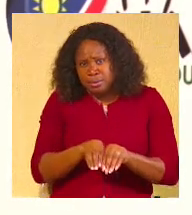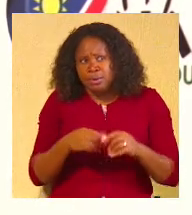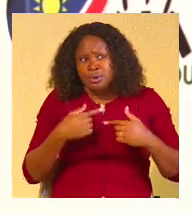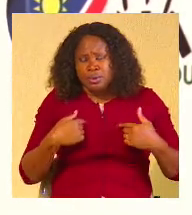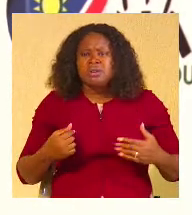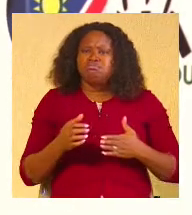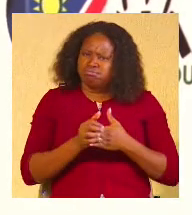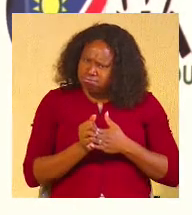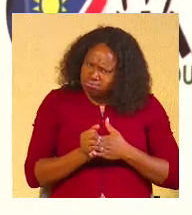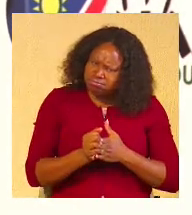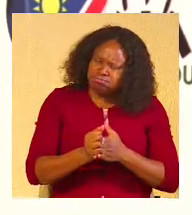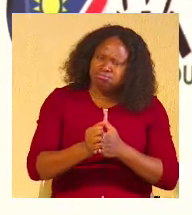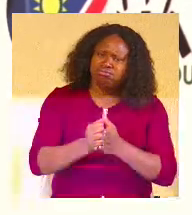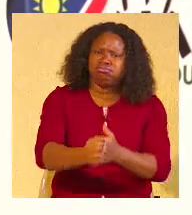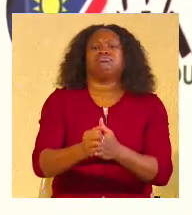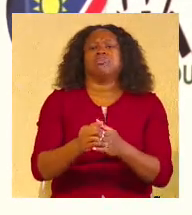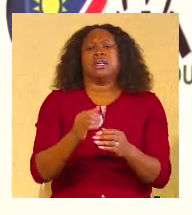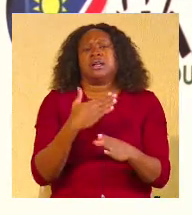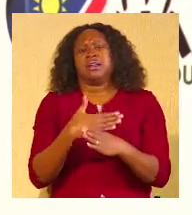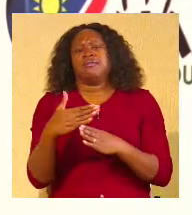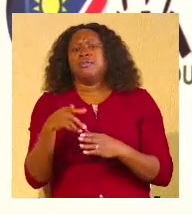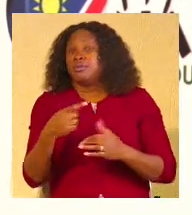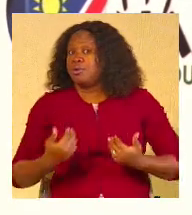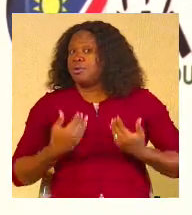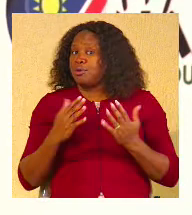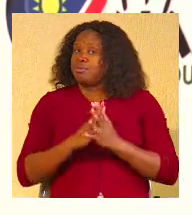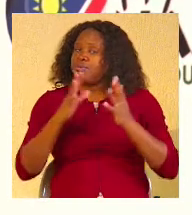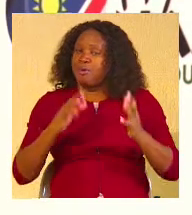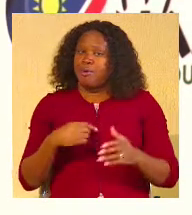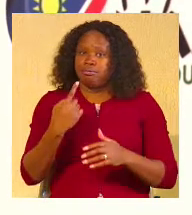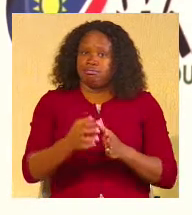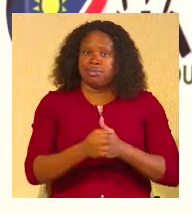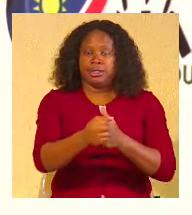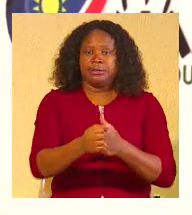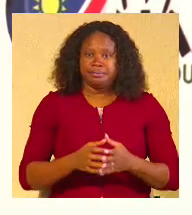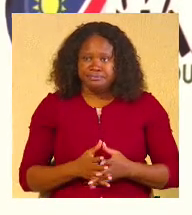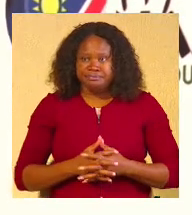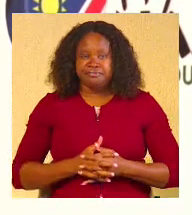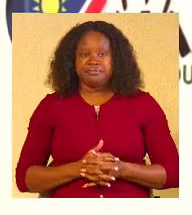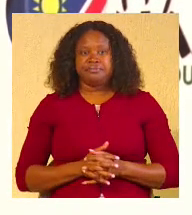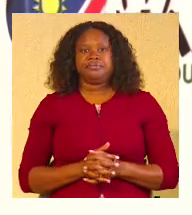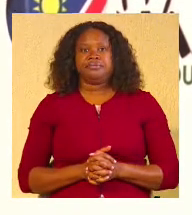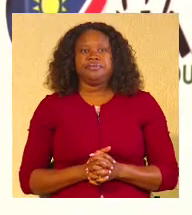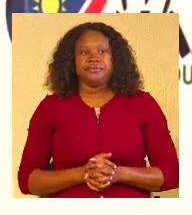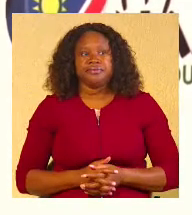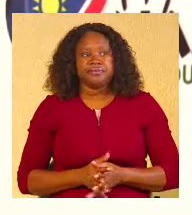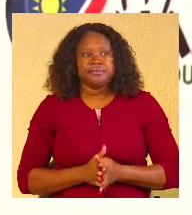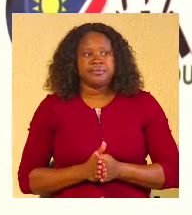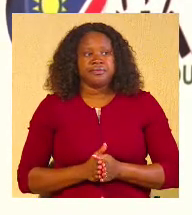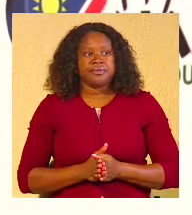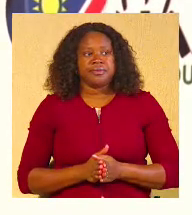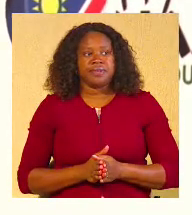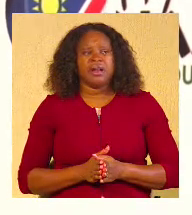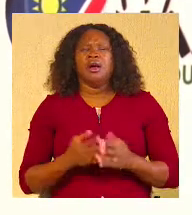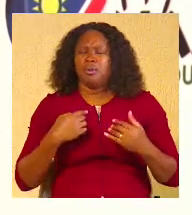that are running with those said activities. We are also, of course, in the process, and I think this is a